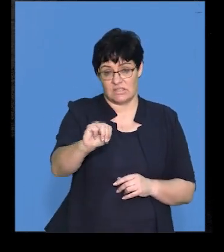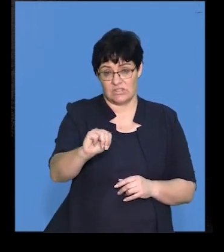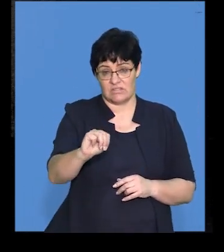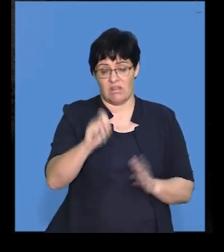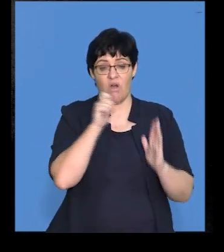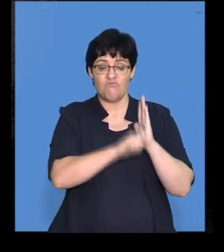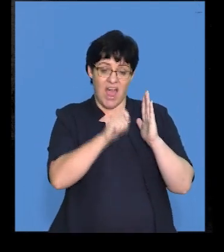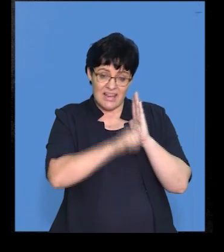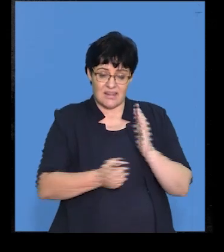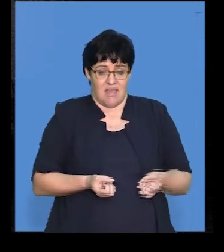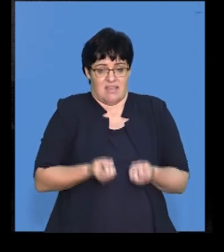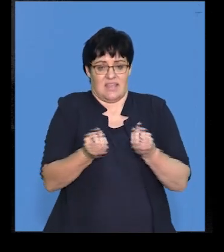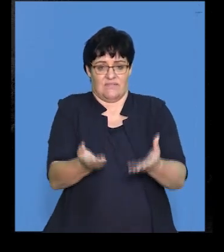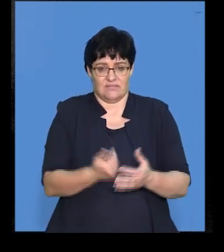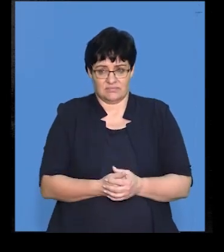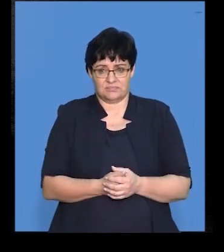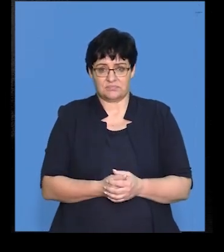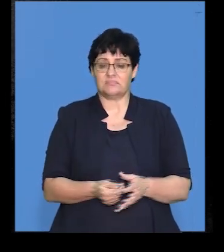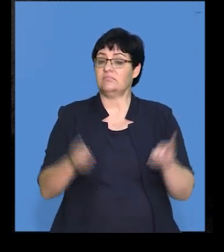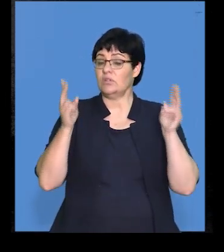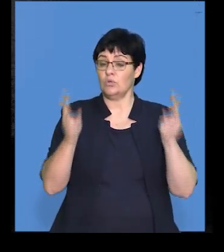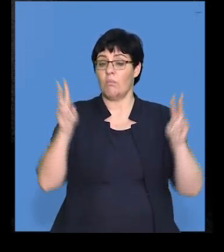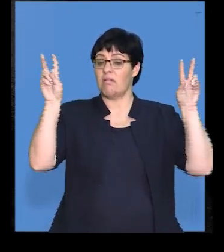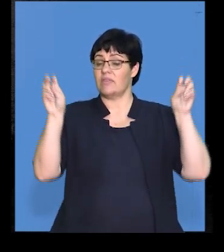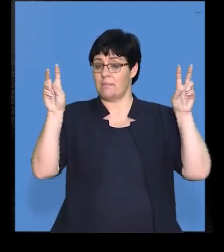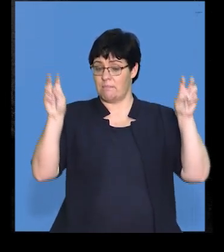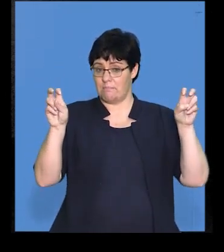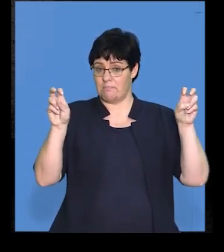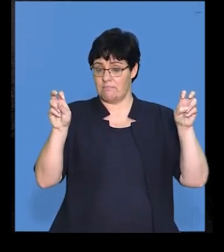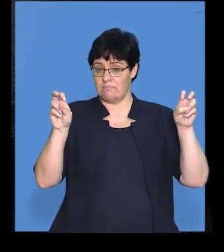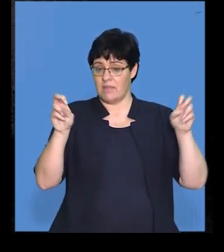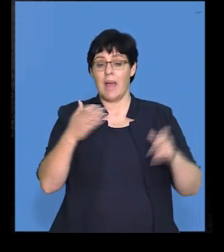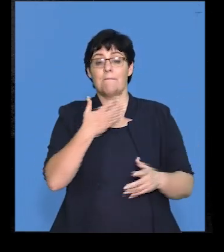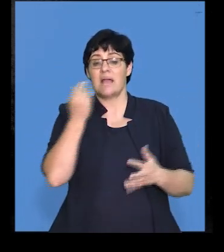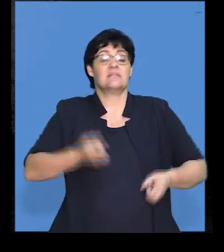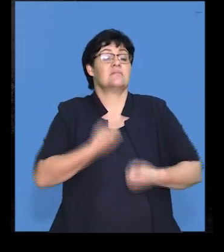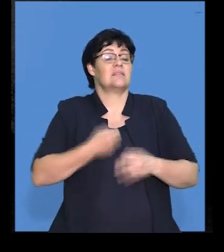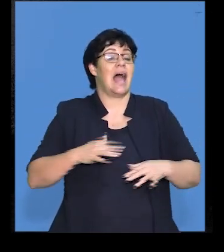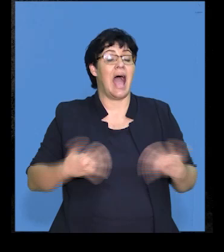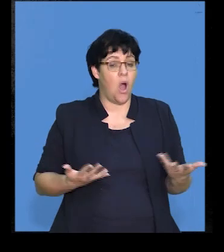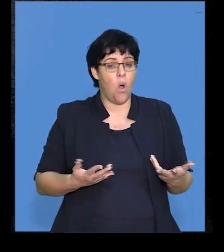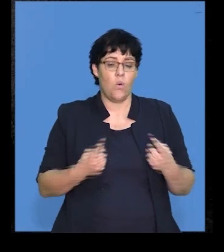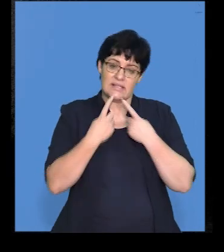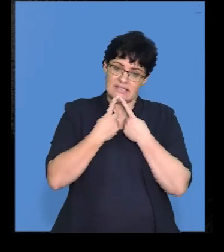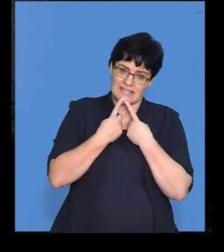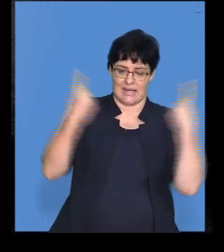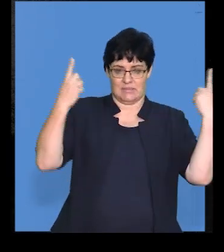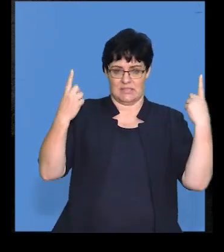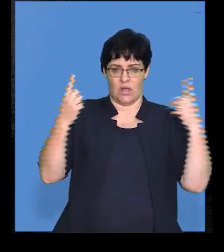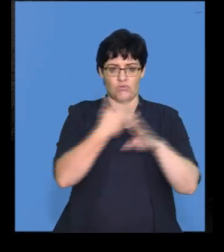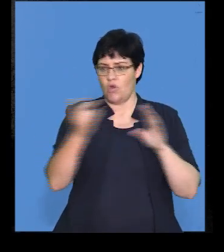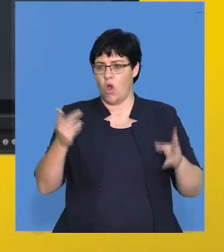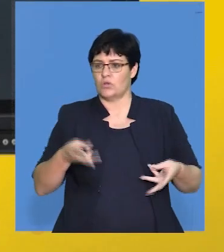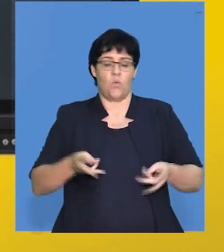the writer is trying to give us. Normally a theme, it is best expressed as a statement rather than a